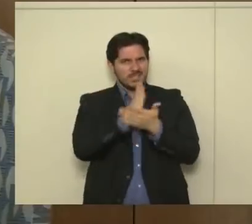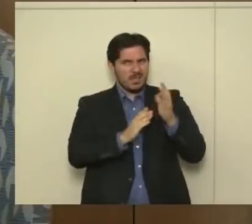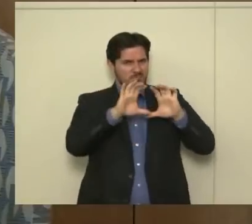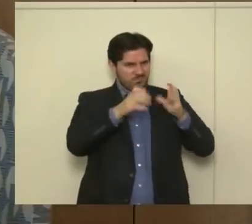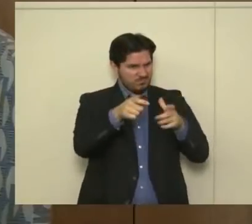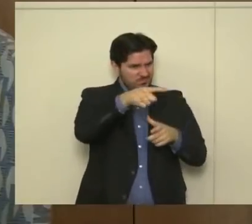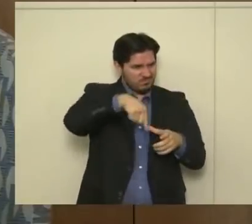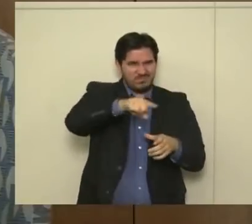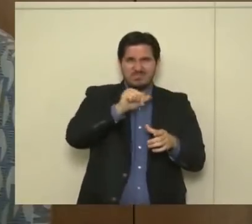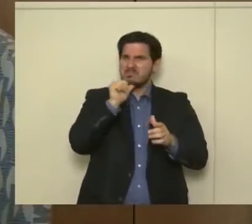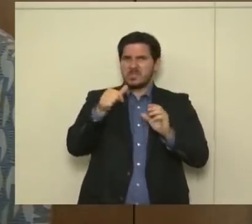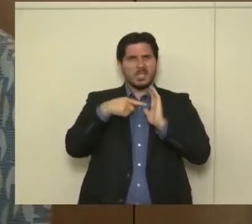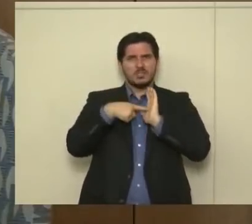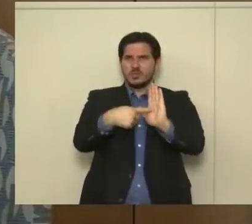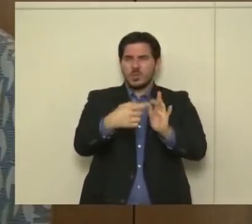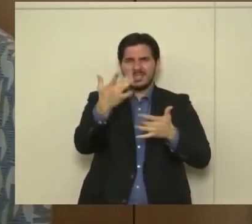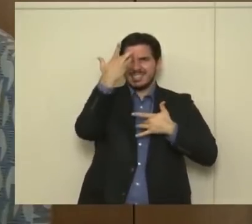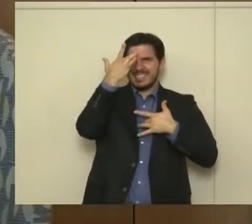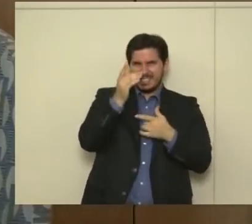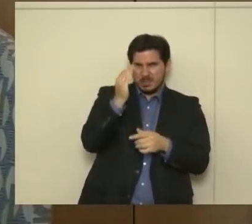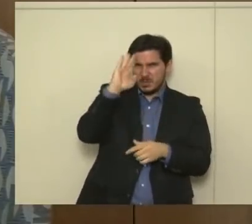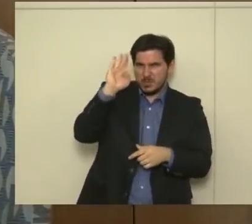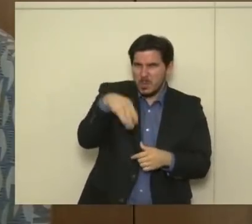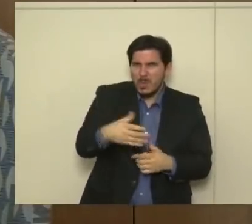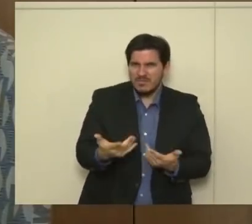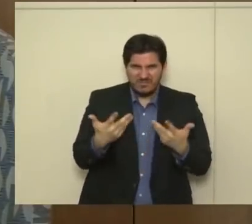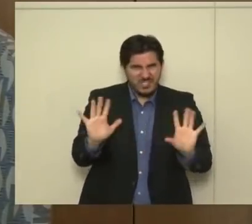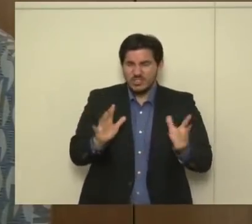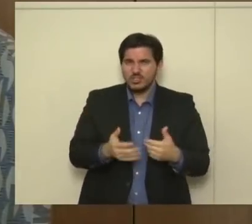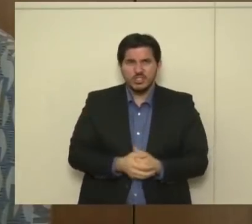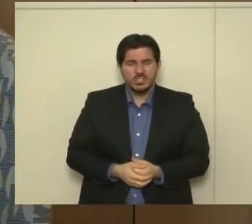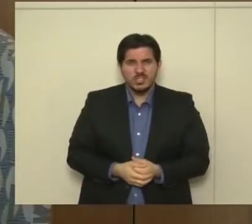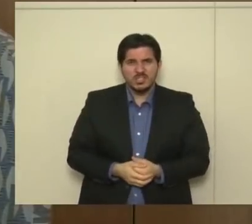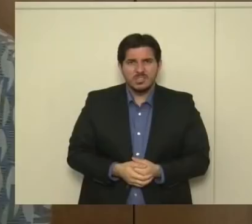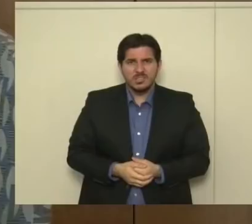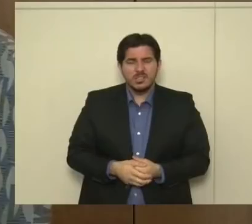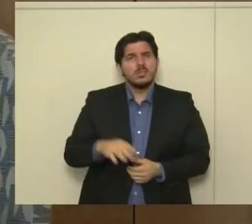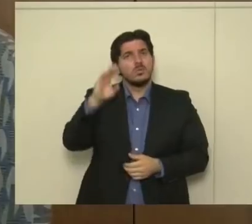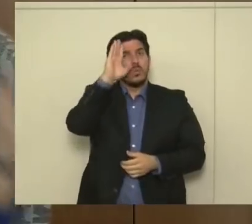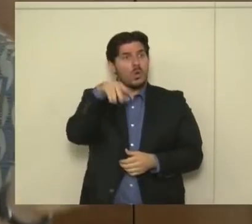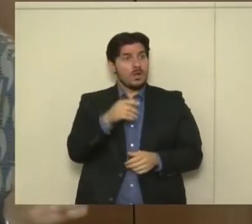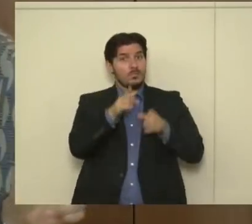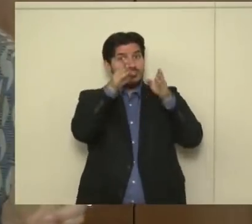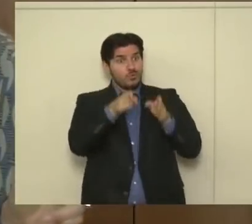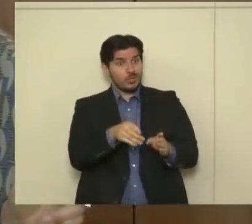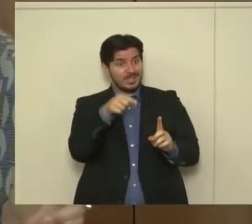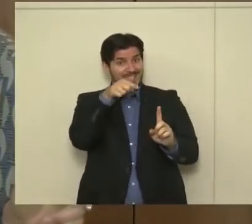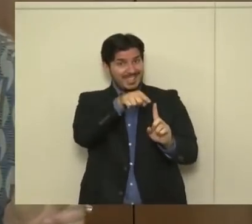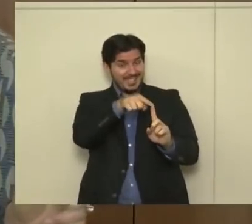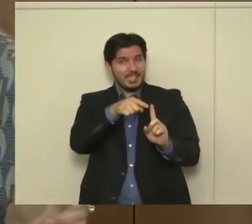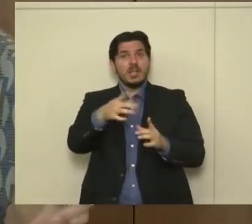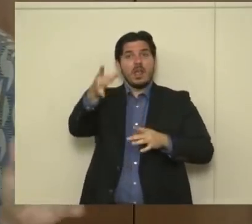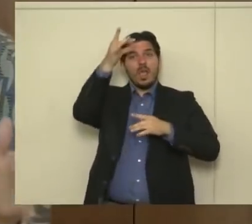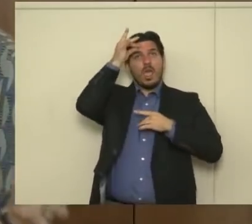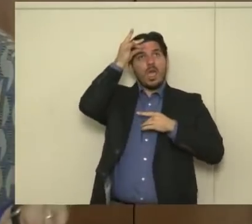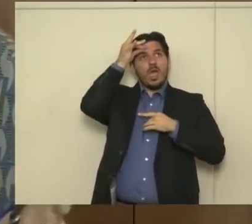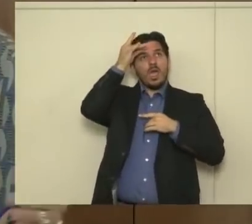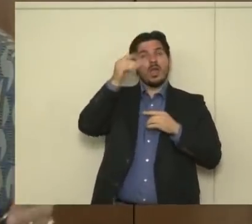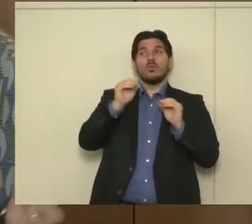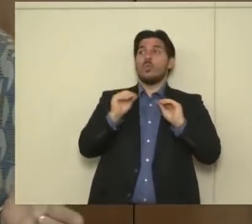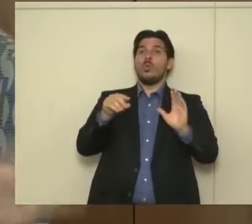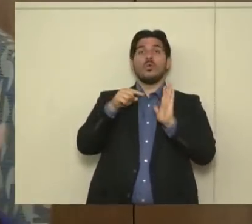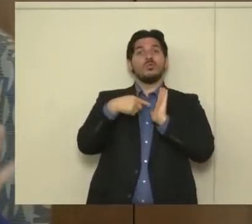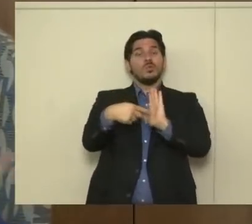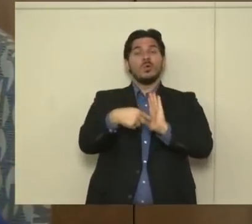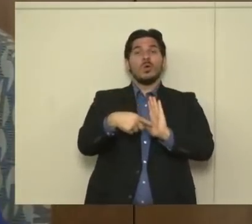COVID. We also know that an asymptomatic individual, we know that they can transmit it because their